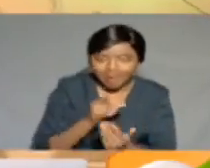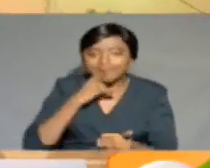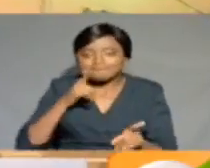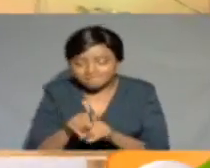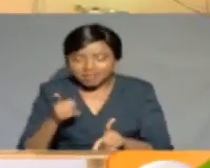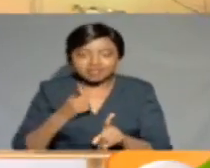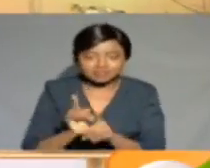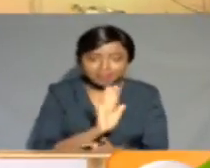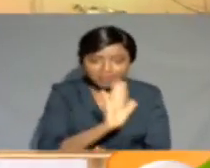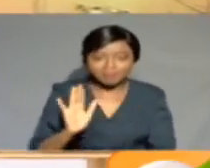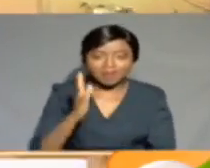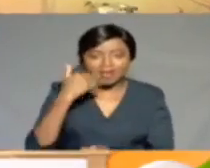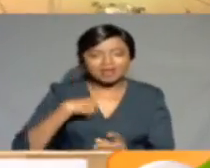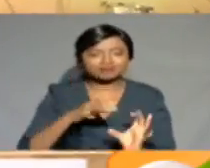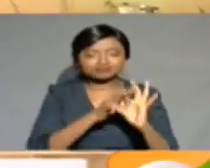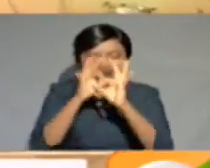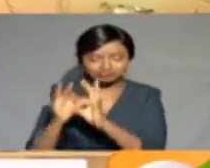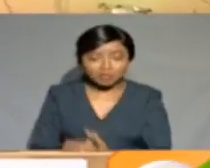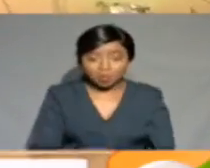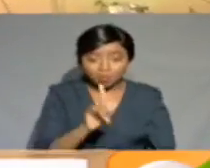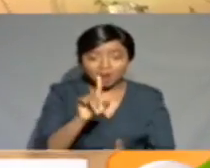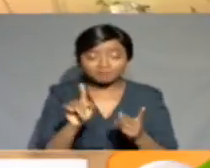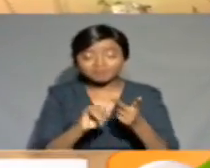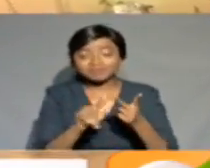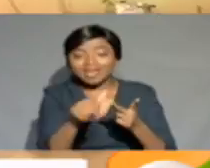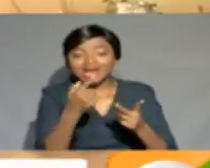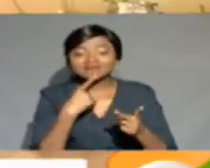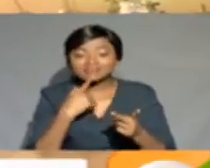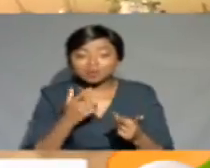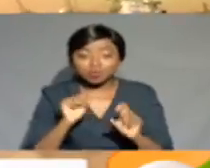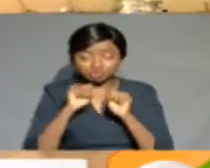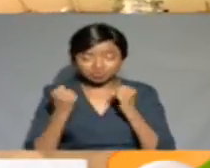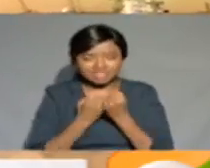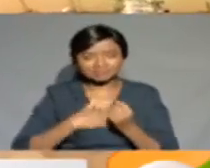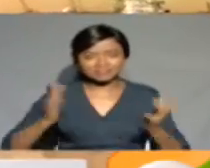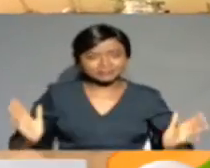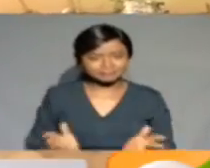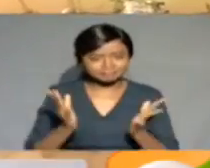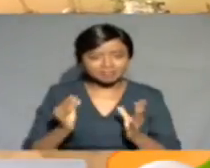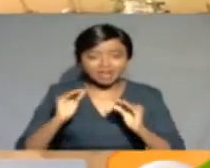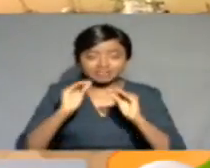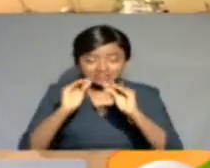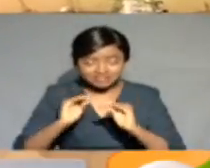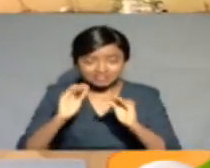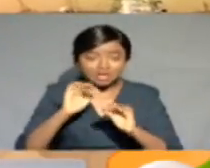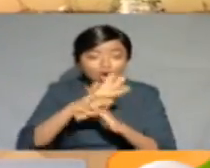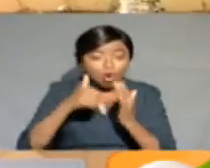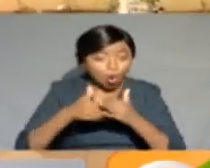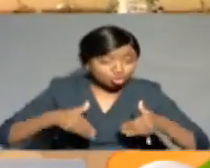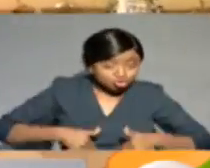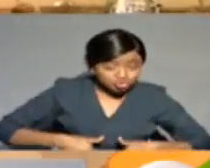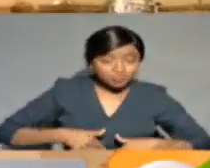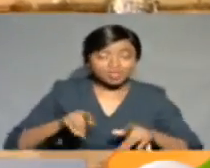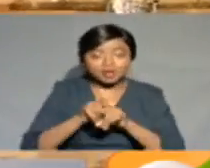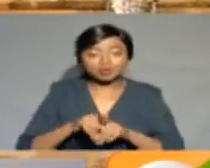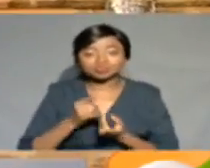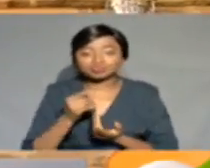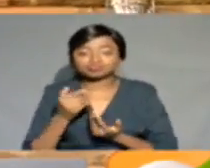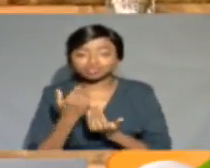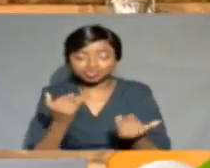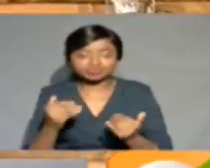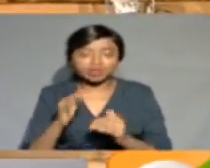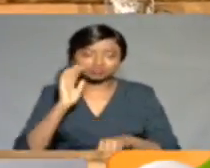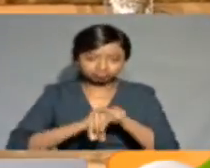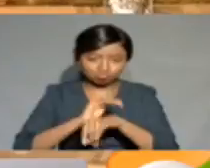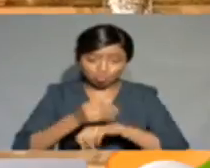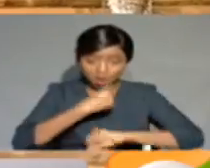and embrace oneness. Jimmy Prince says our society should encourage and teach all the youth and teenagers good morals. Churches